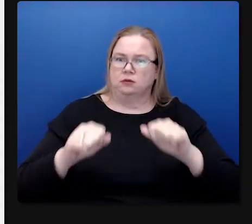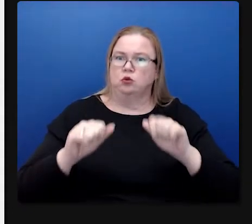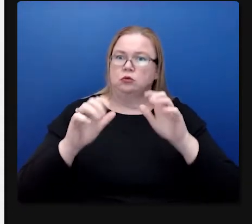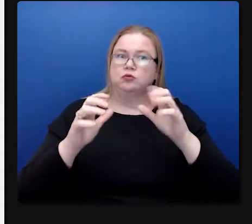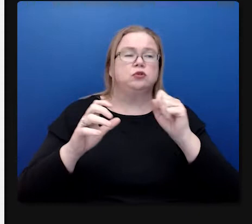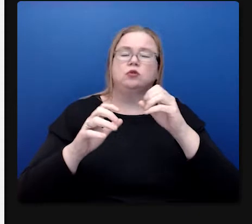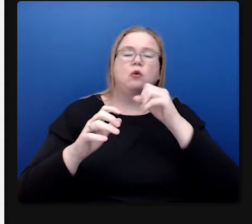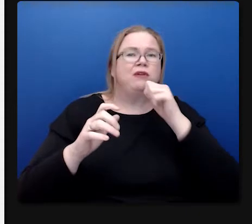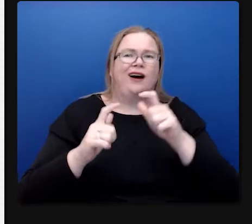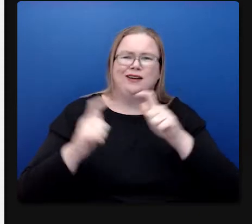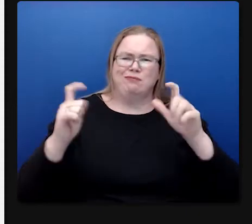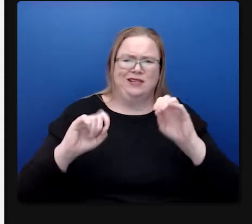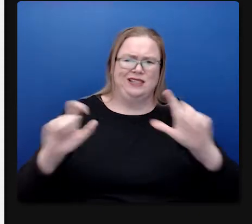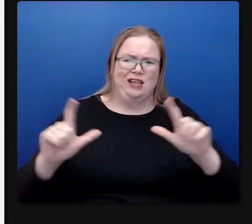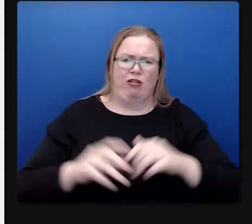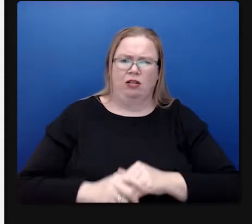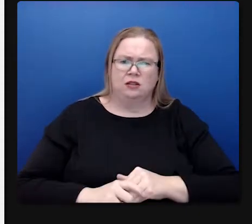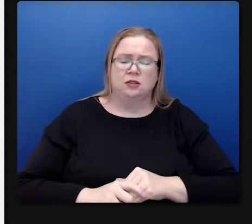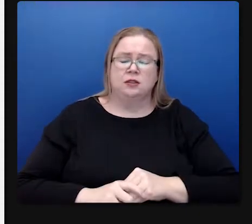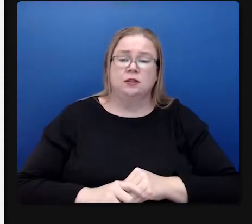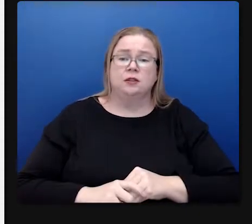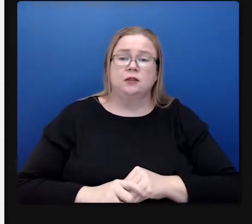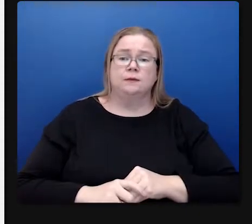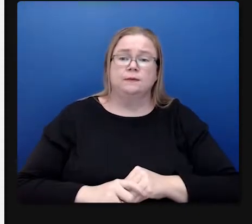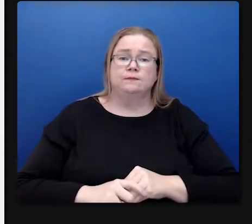So it's not that much of a big deal.